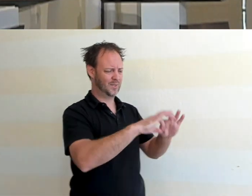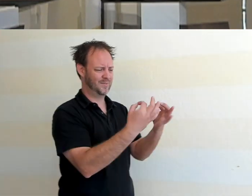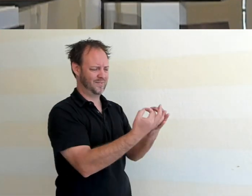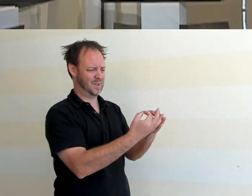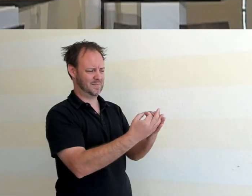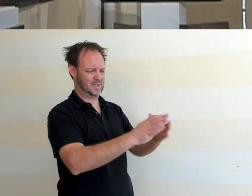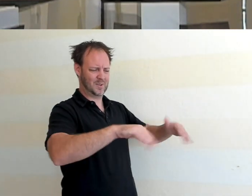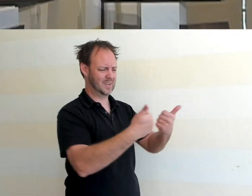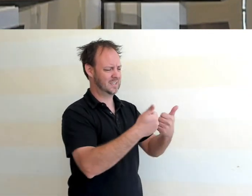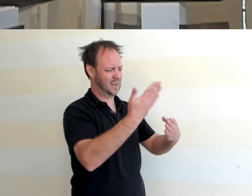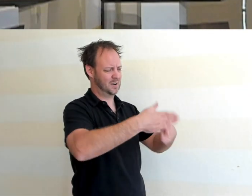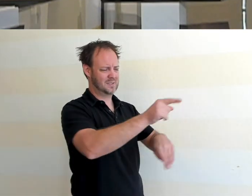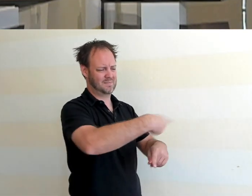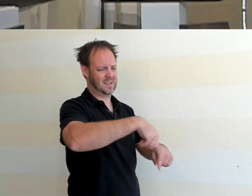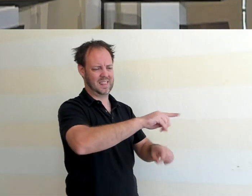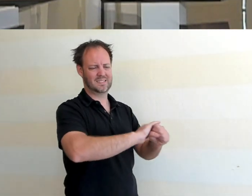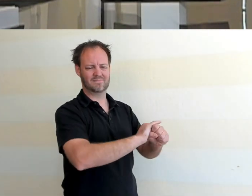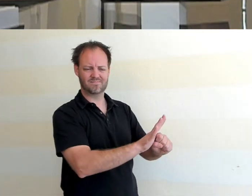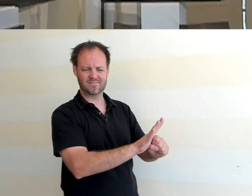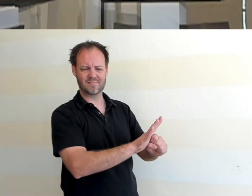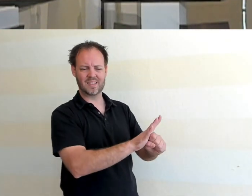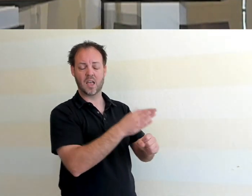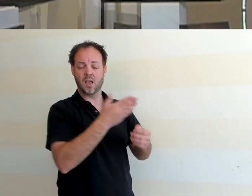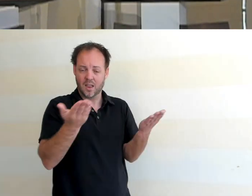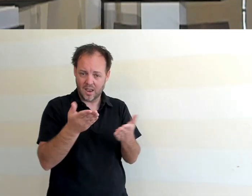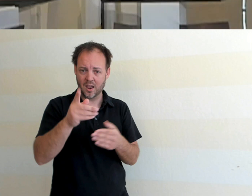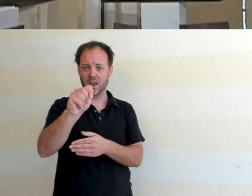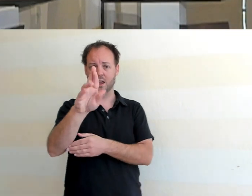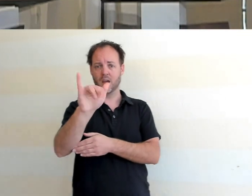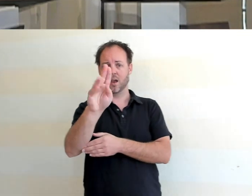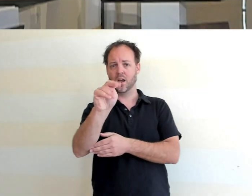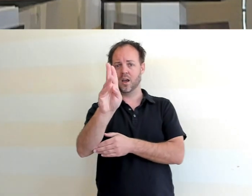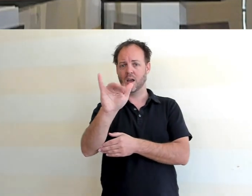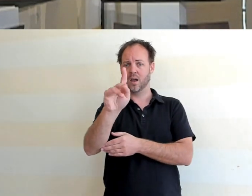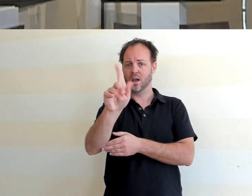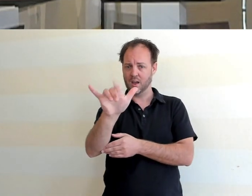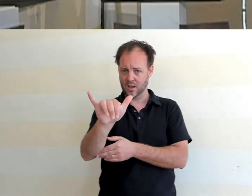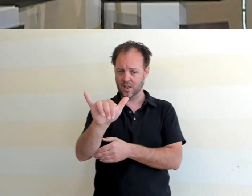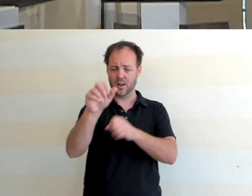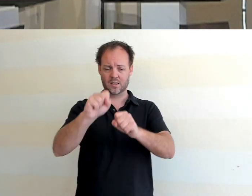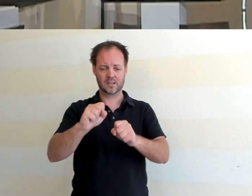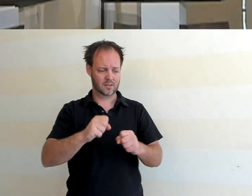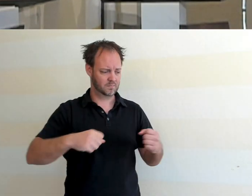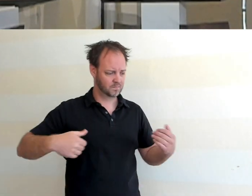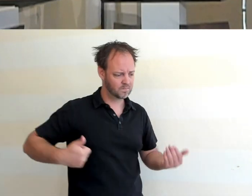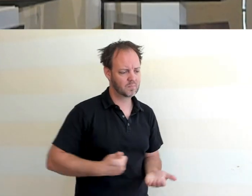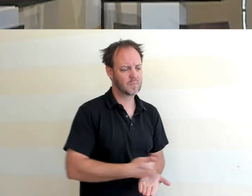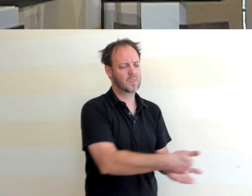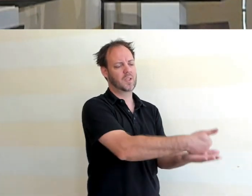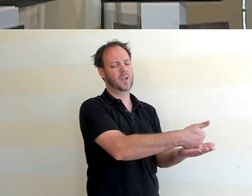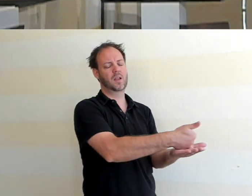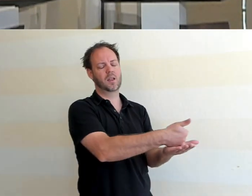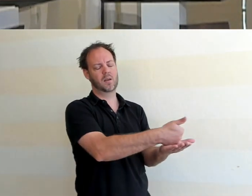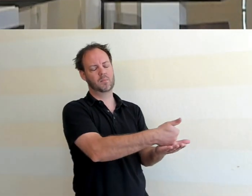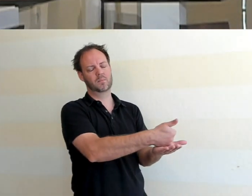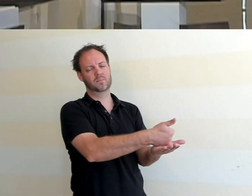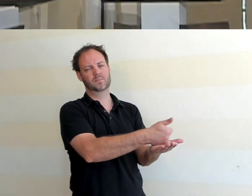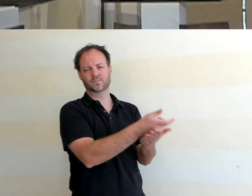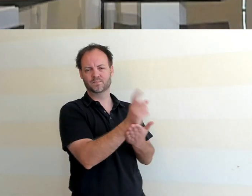this, and that we here at Trinity may gather around those who are hurting and do what we can to